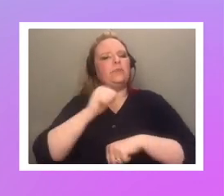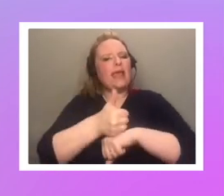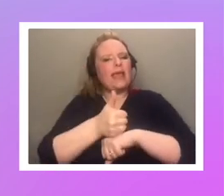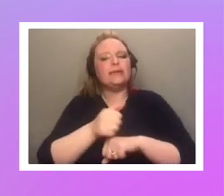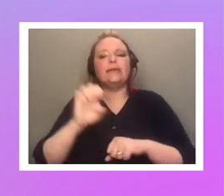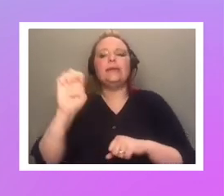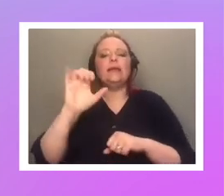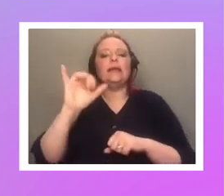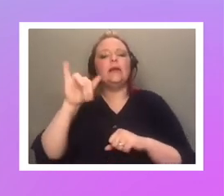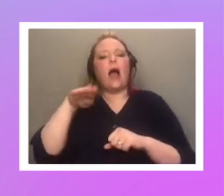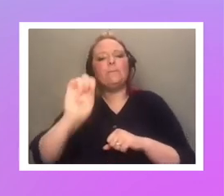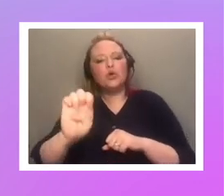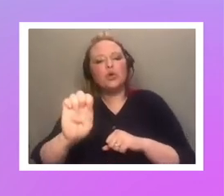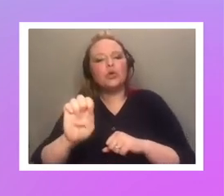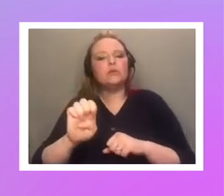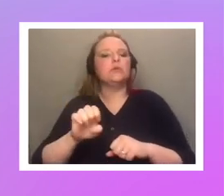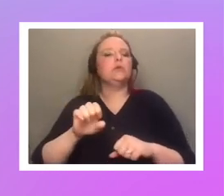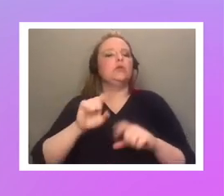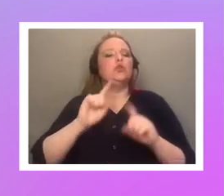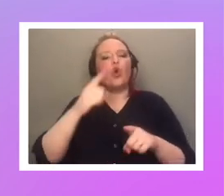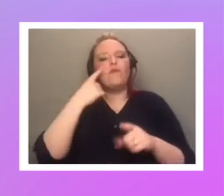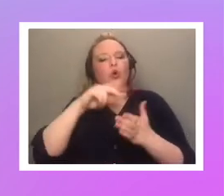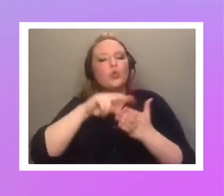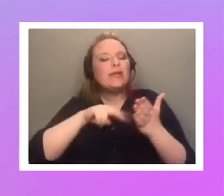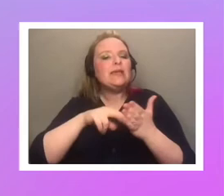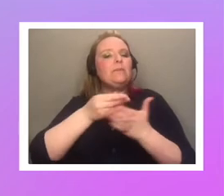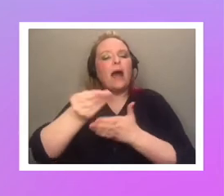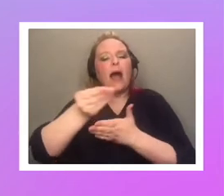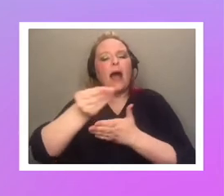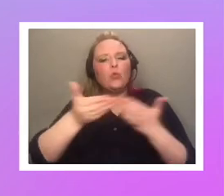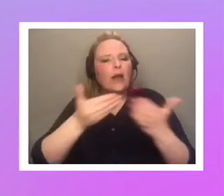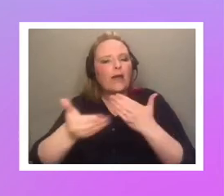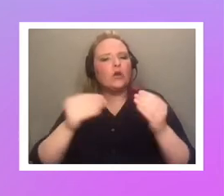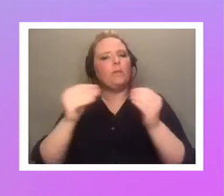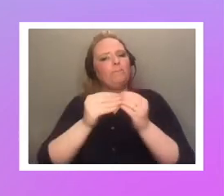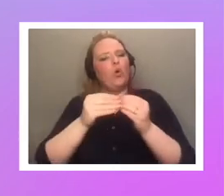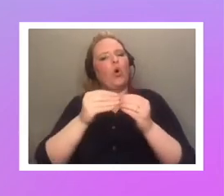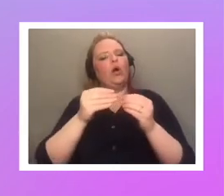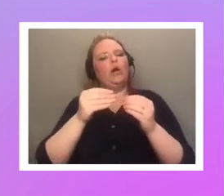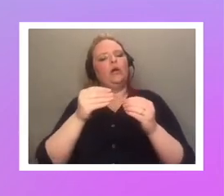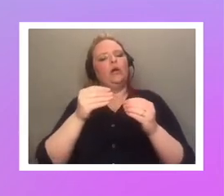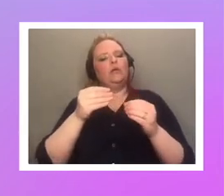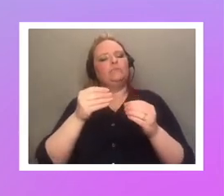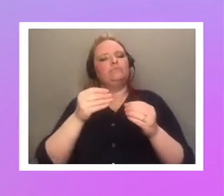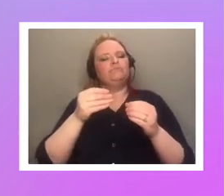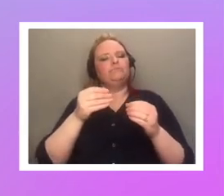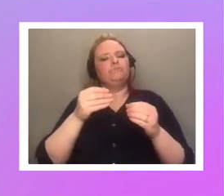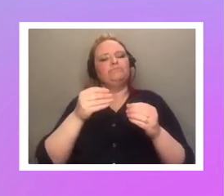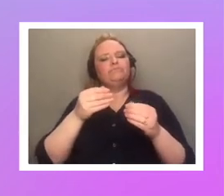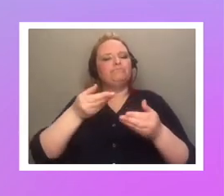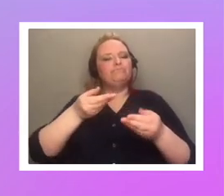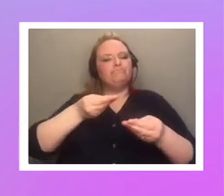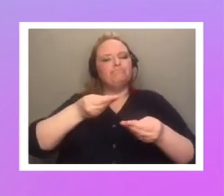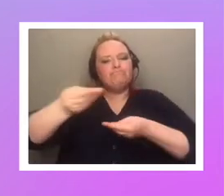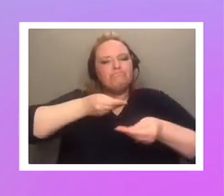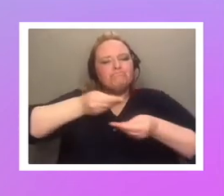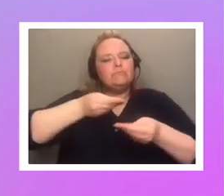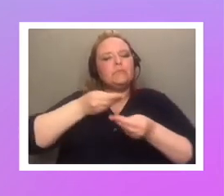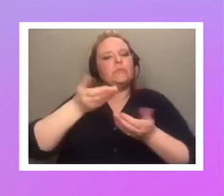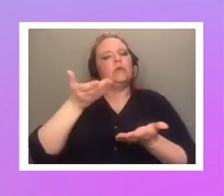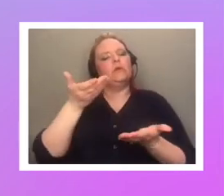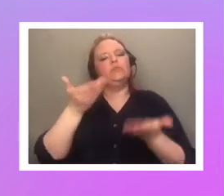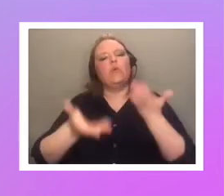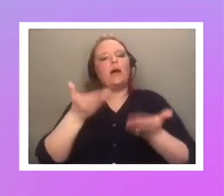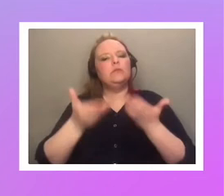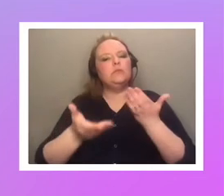site, a site that you go to read stuff or buy stuff or whatever, that's maybe more transactional. Chances are you probably only